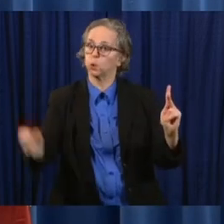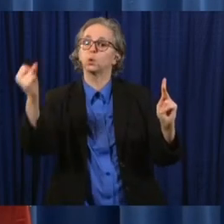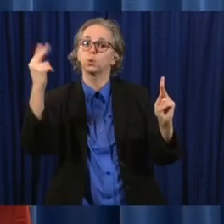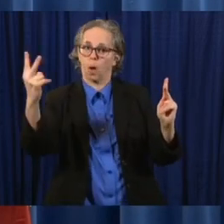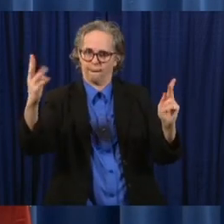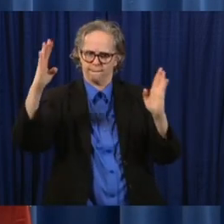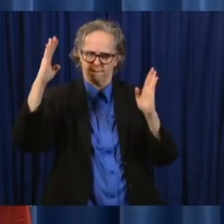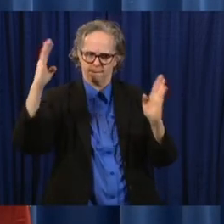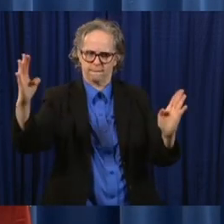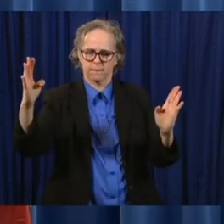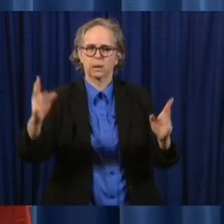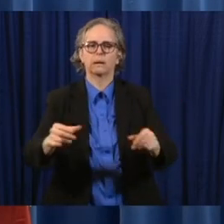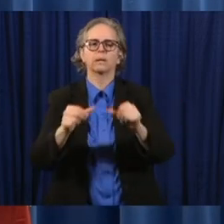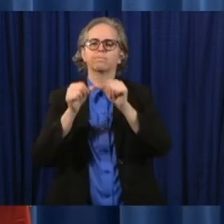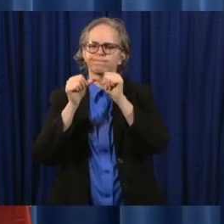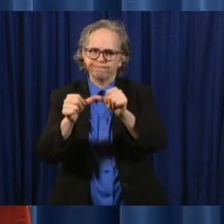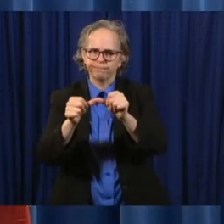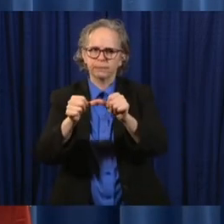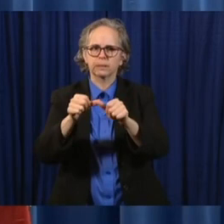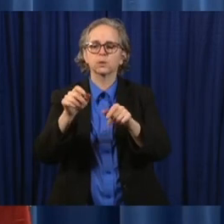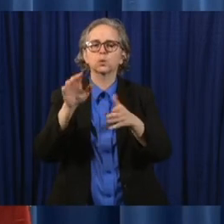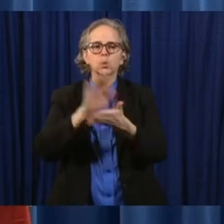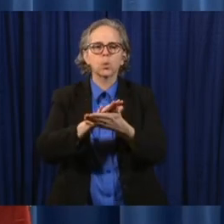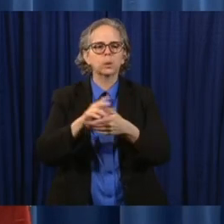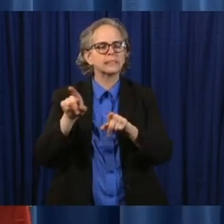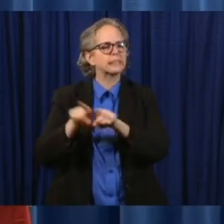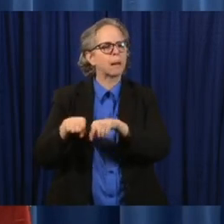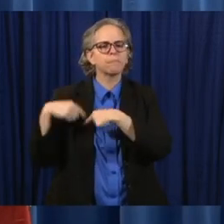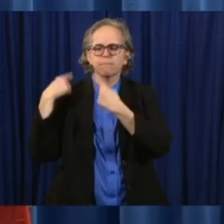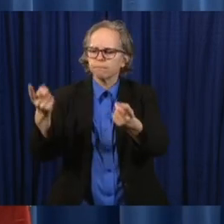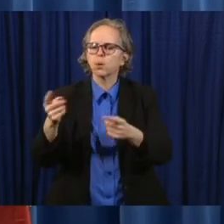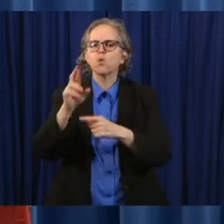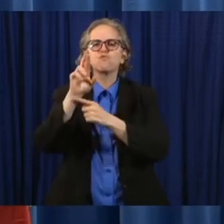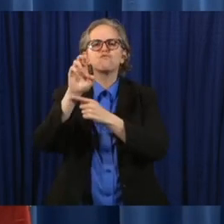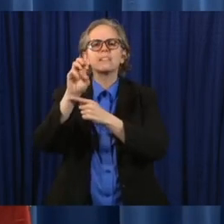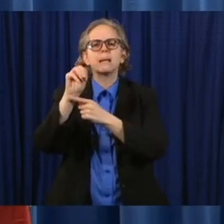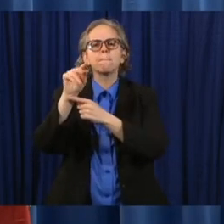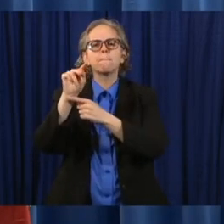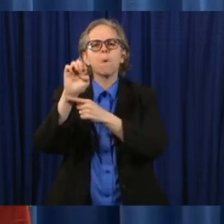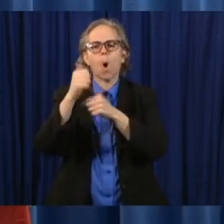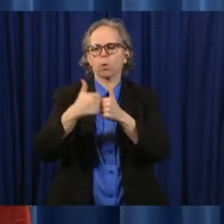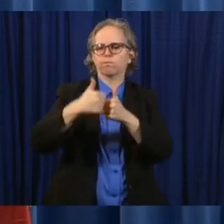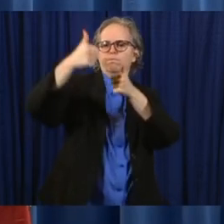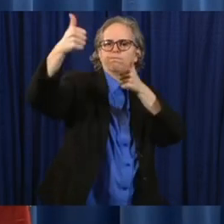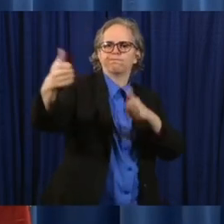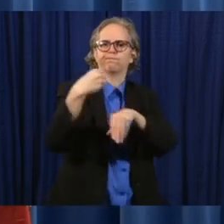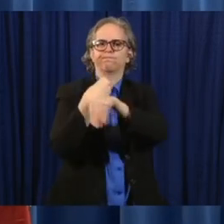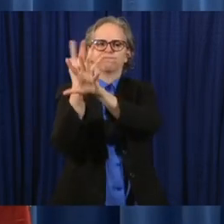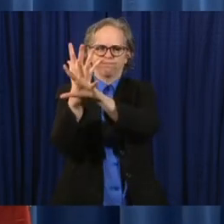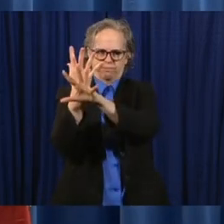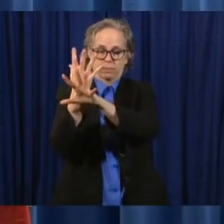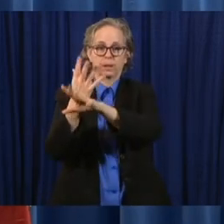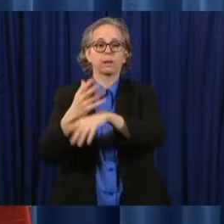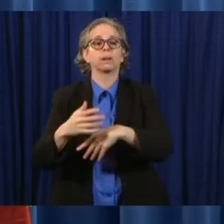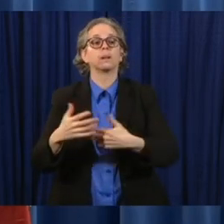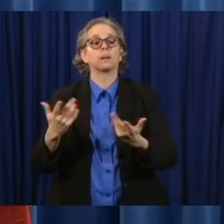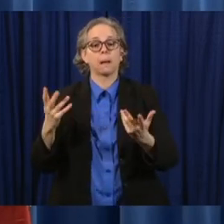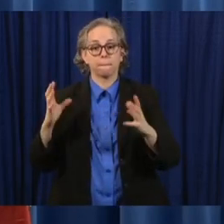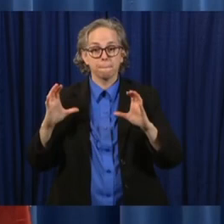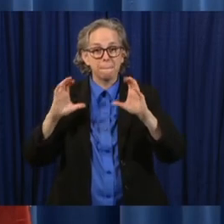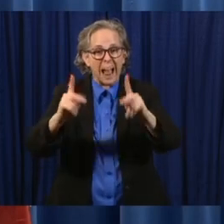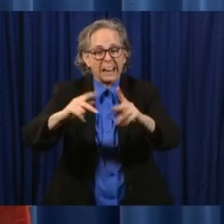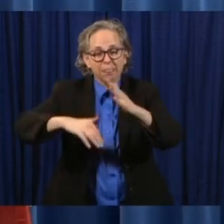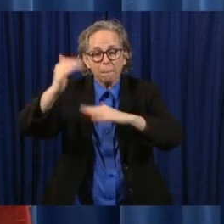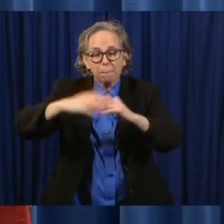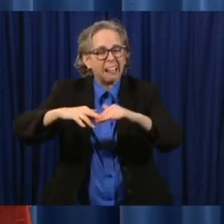they are remotely and will not go back in the physical building this academic year.